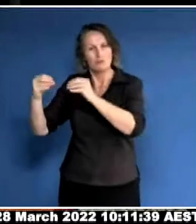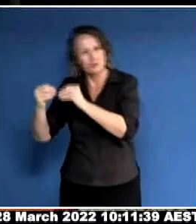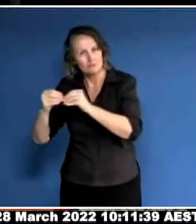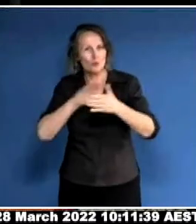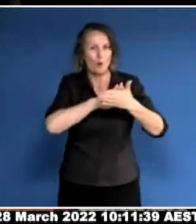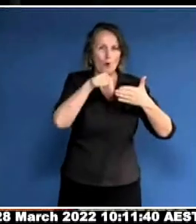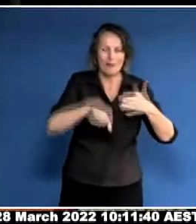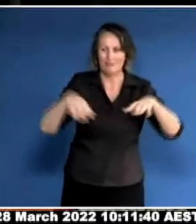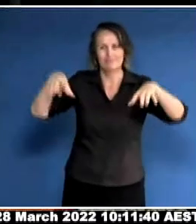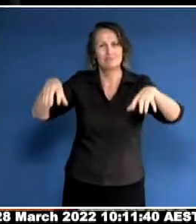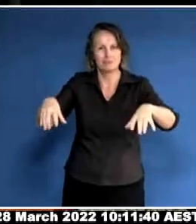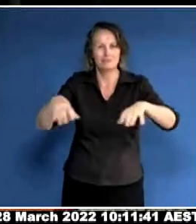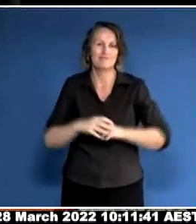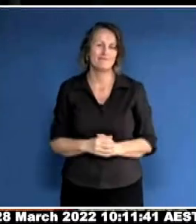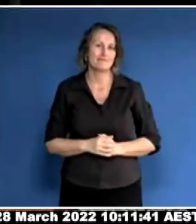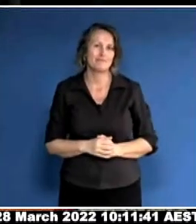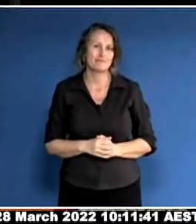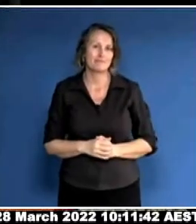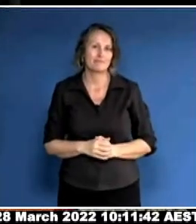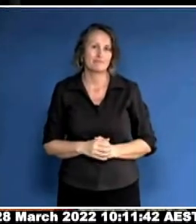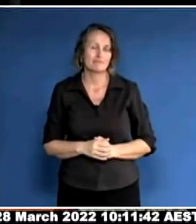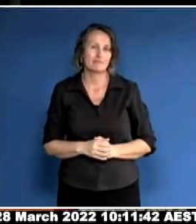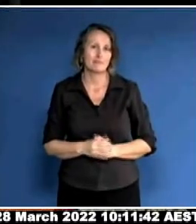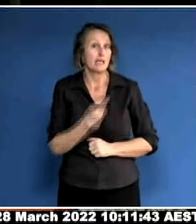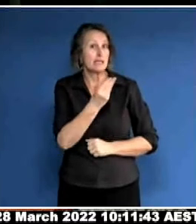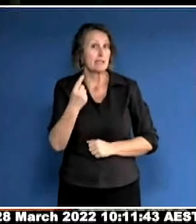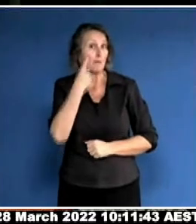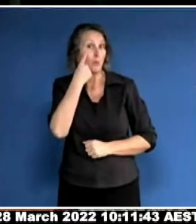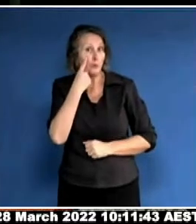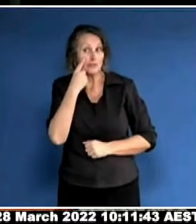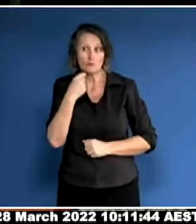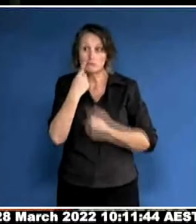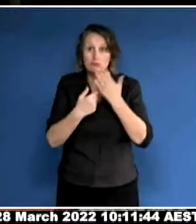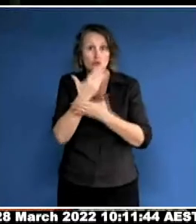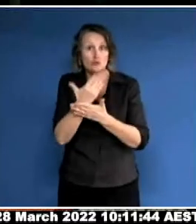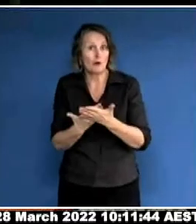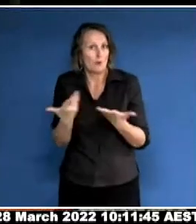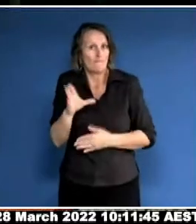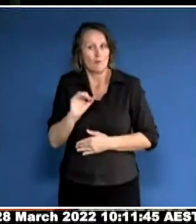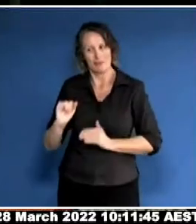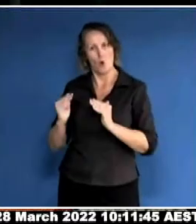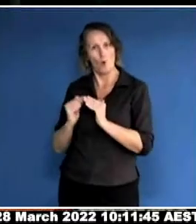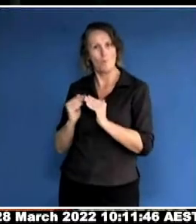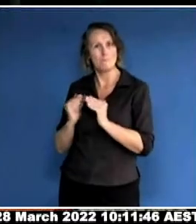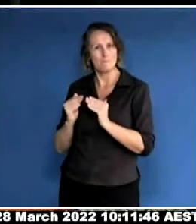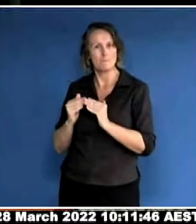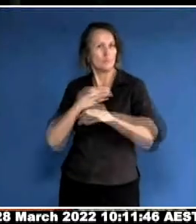some of our witnesses may also be appearing remotely if they're not in Brisbane or here in